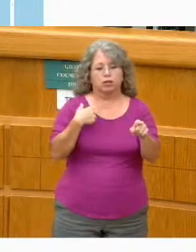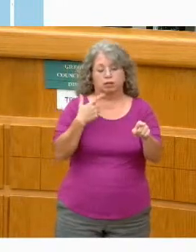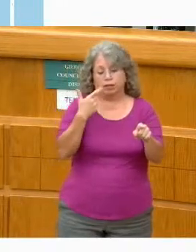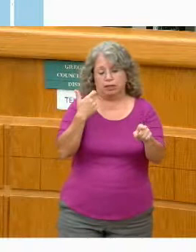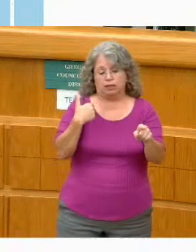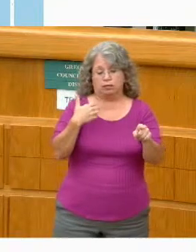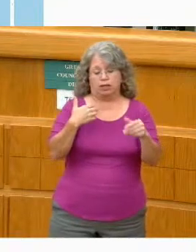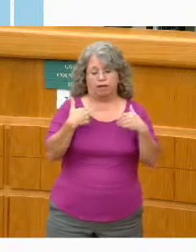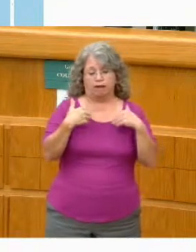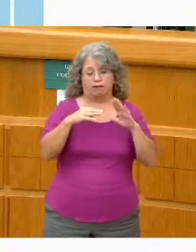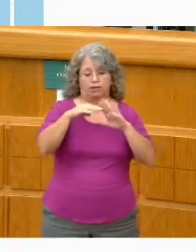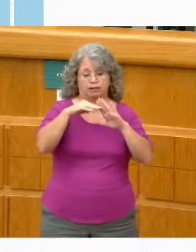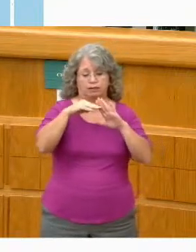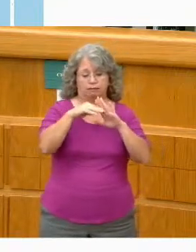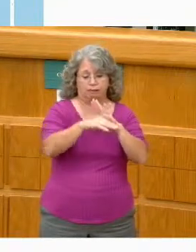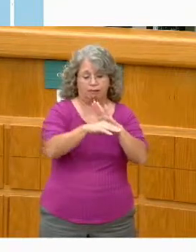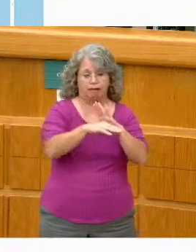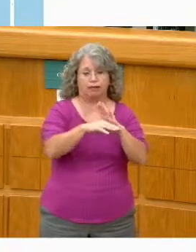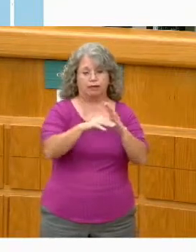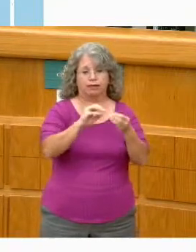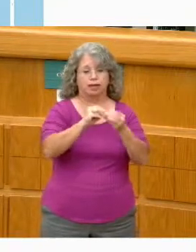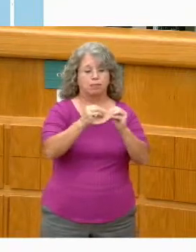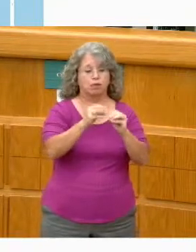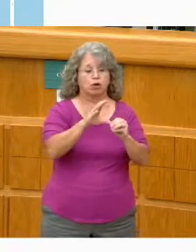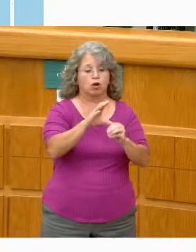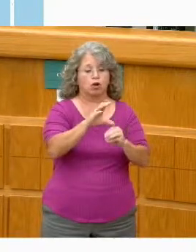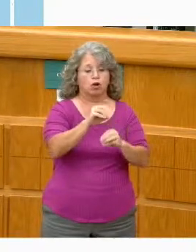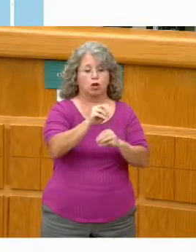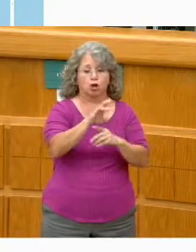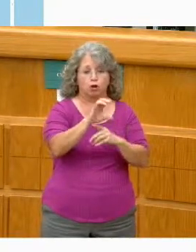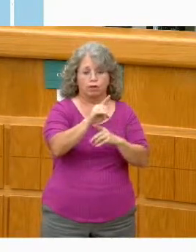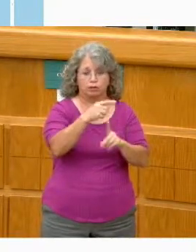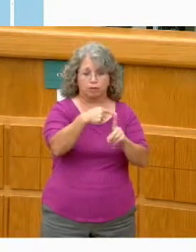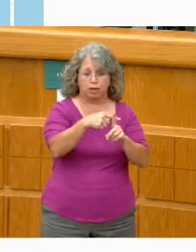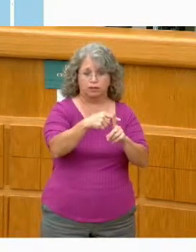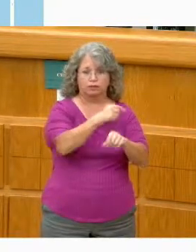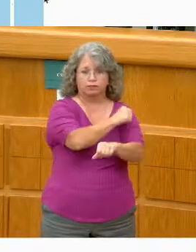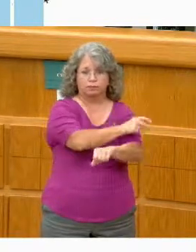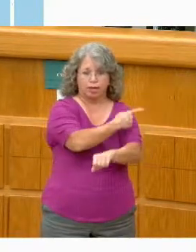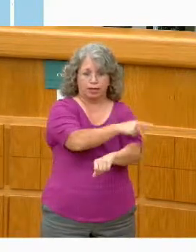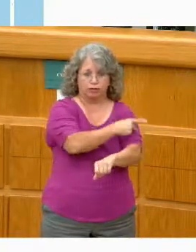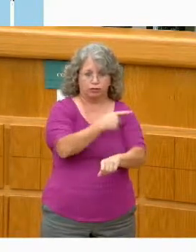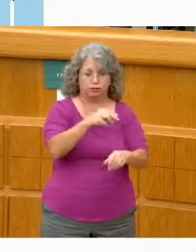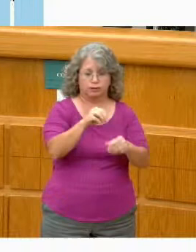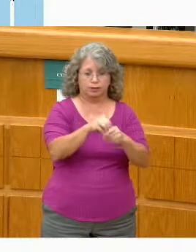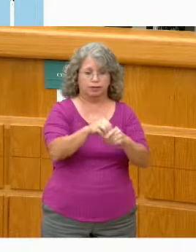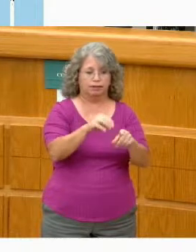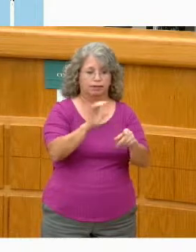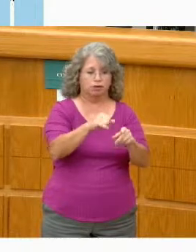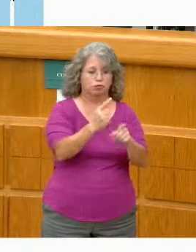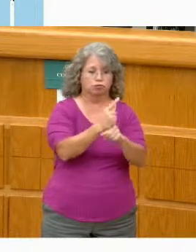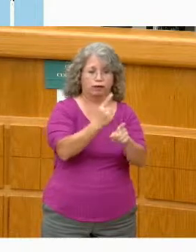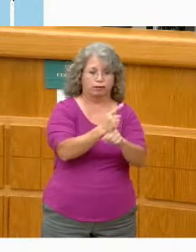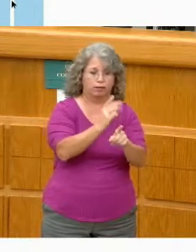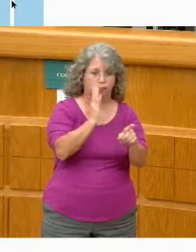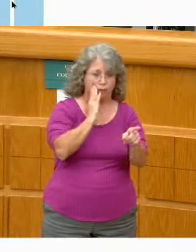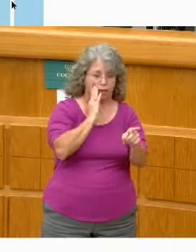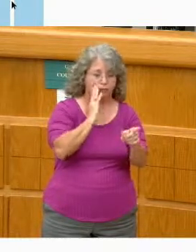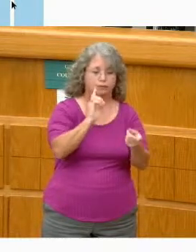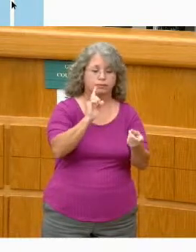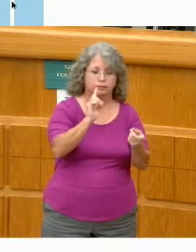the number of COVID positive patients represented in red in the med-surg beds for the past several